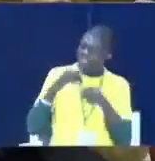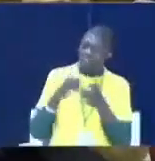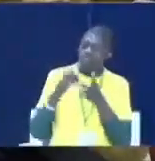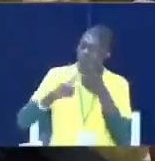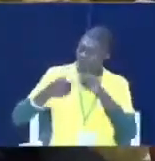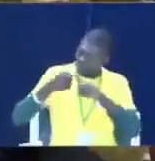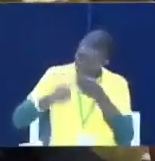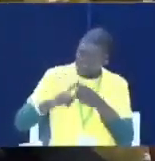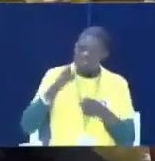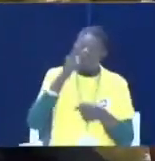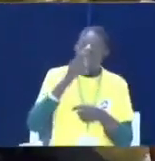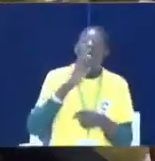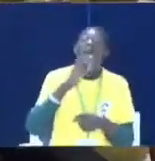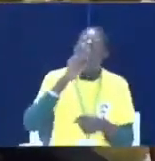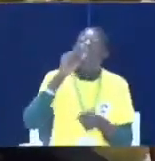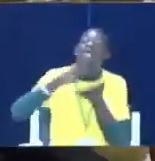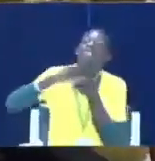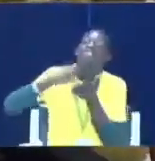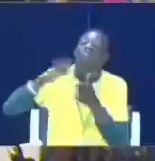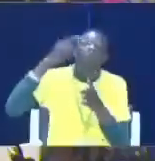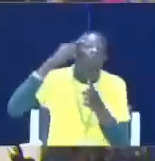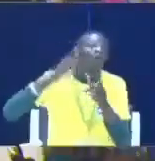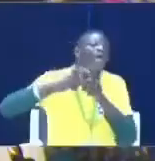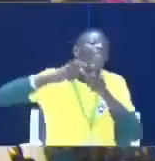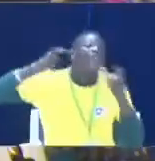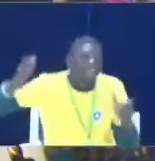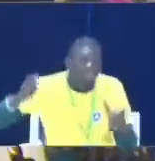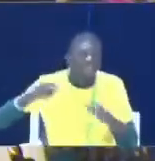you are not excused from enlargement.